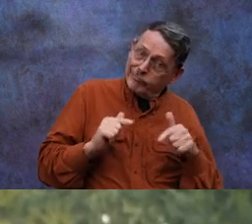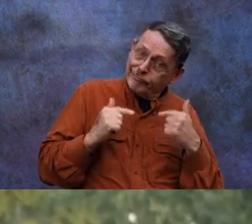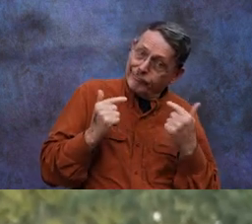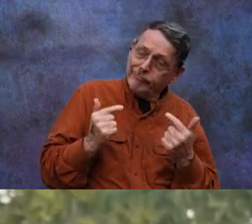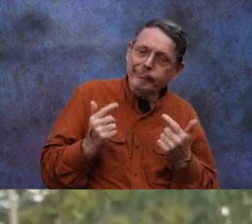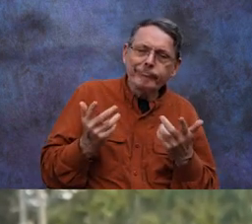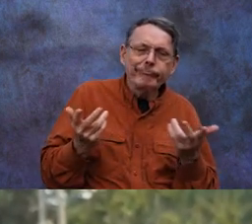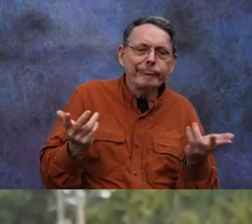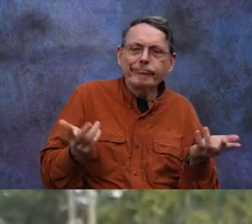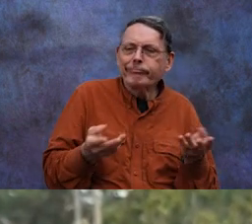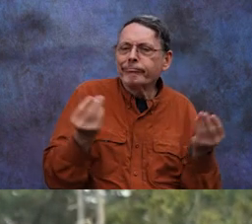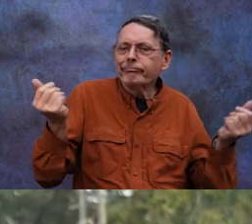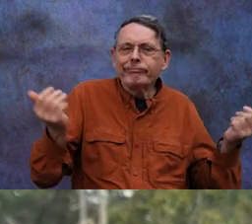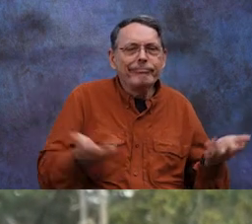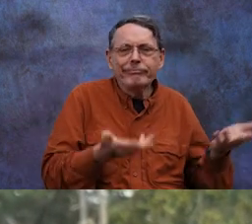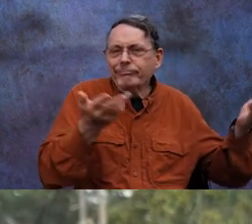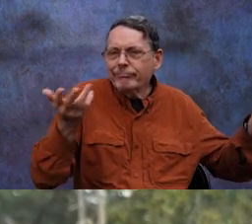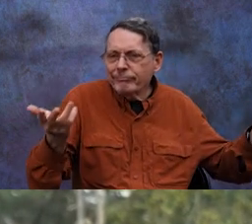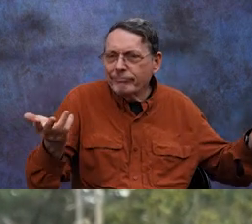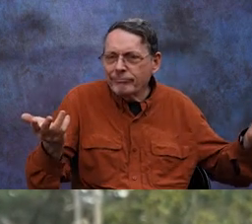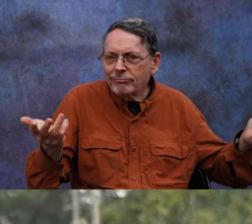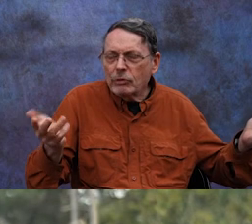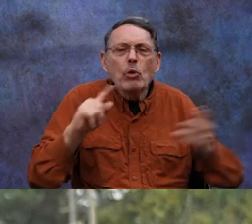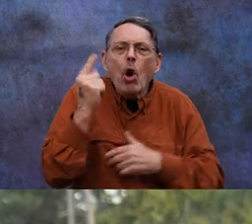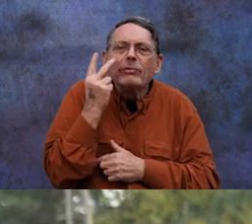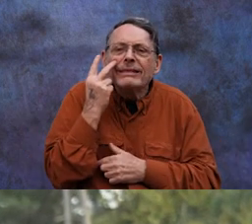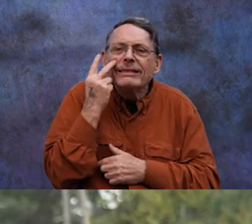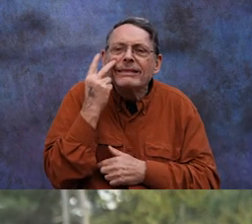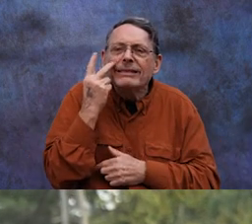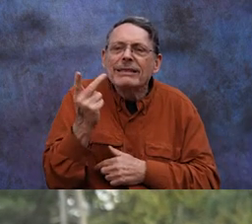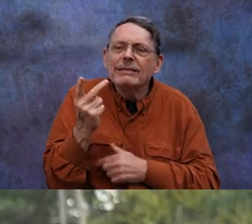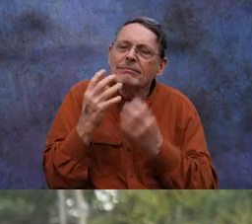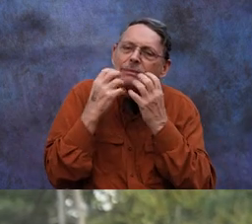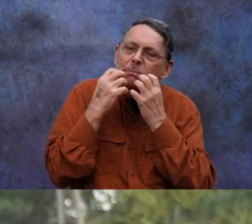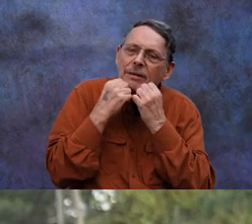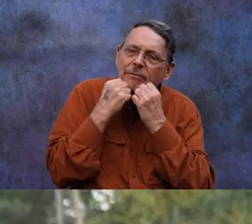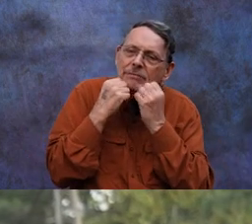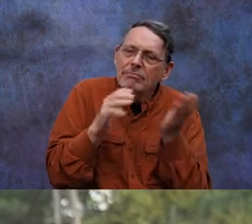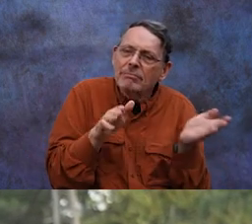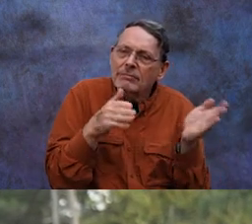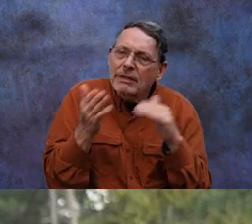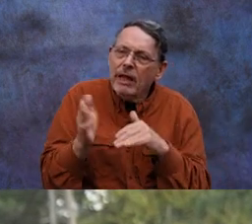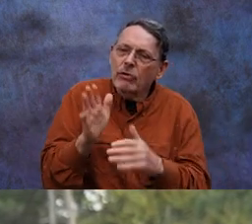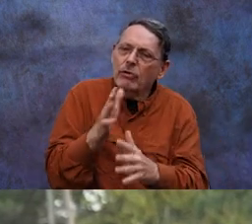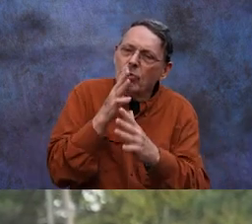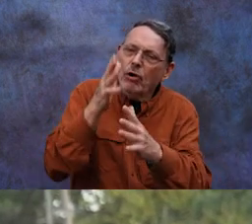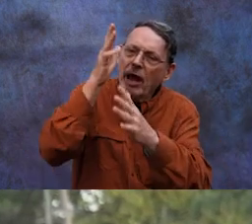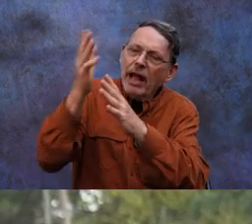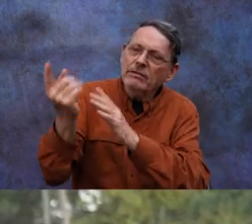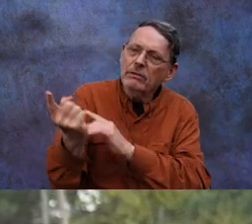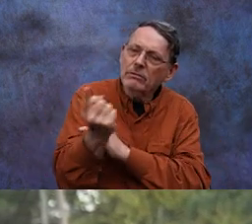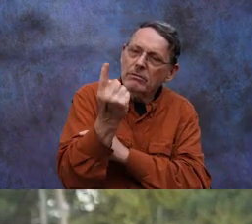is nowhere to be seen. What is to be seen is your beloved dead. Your ancestor comes